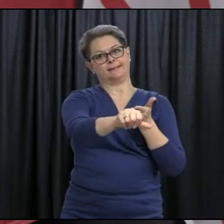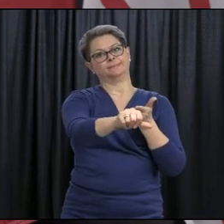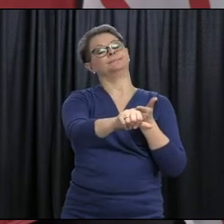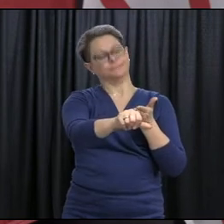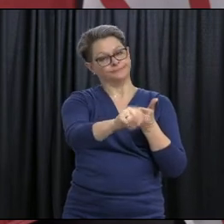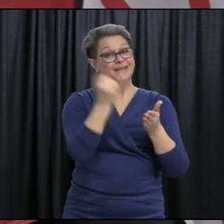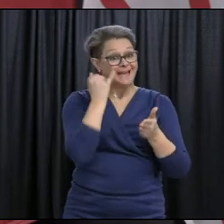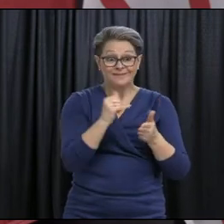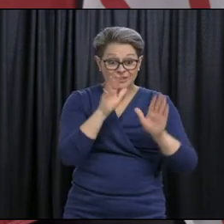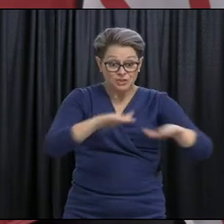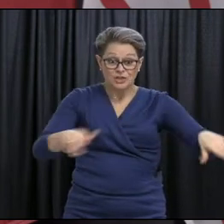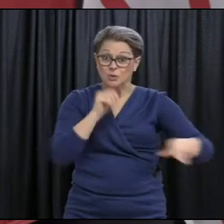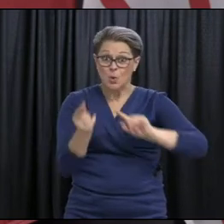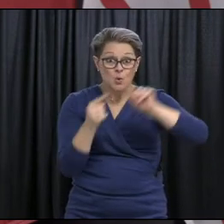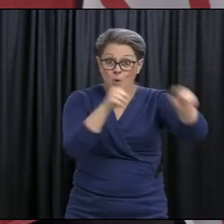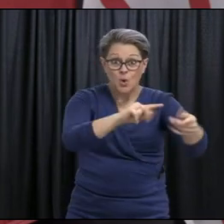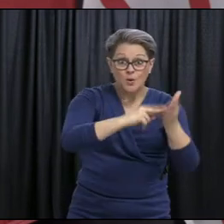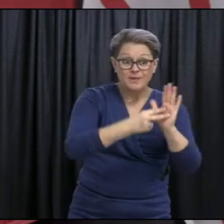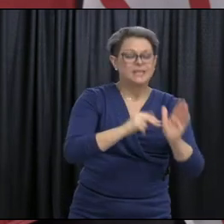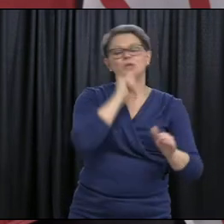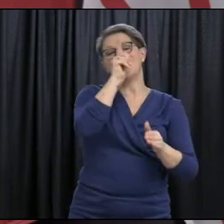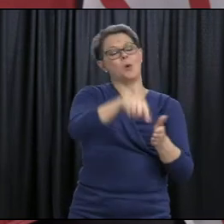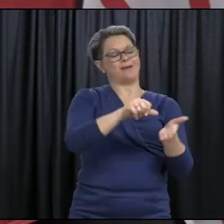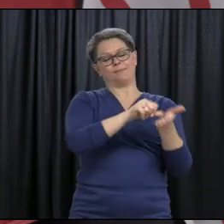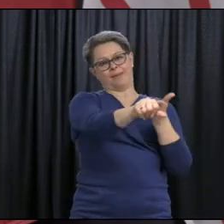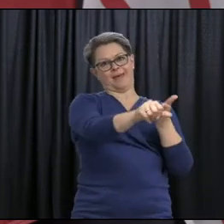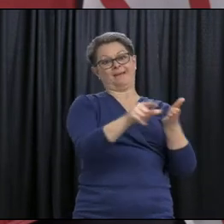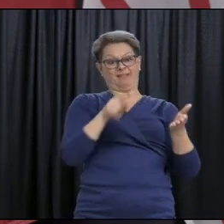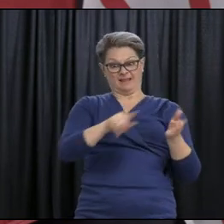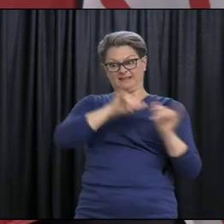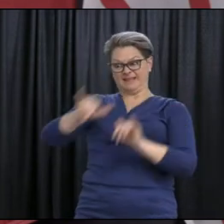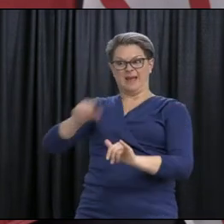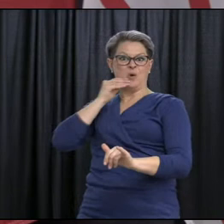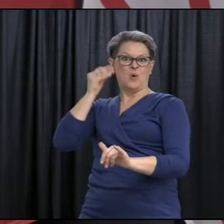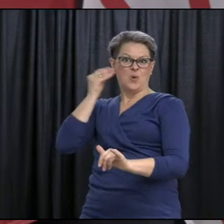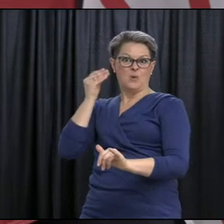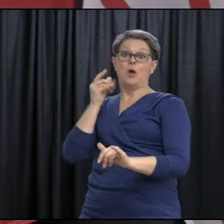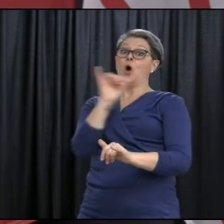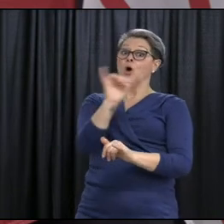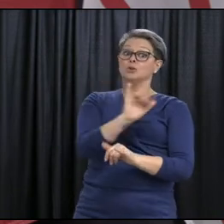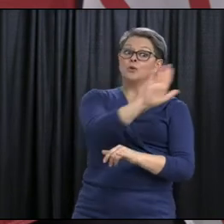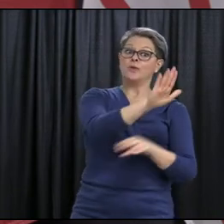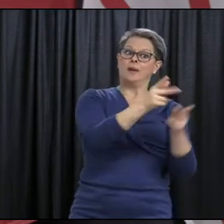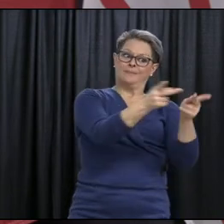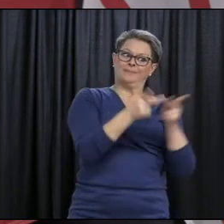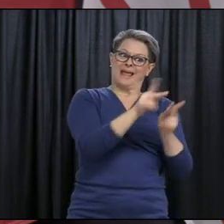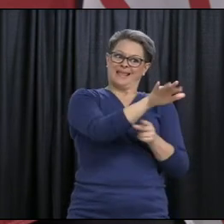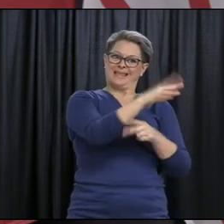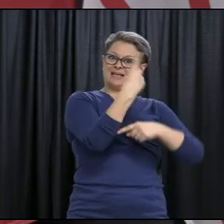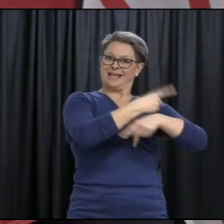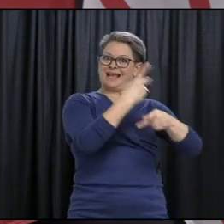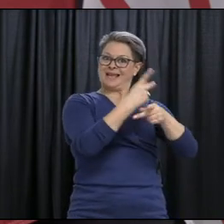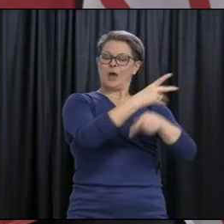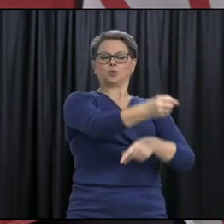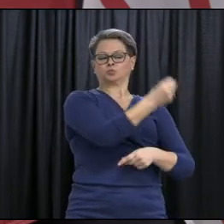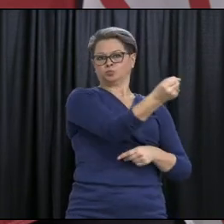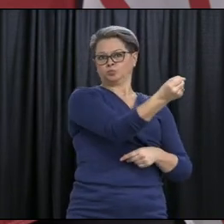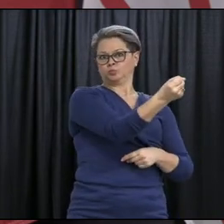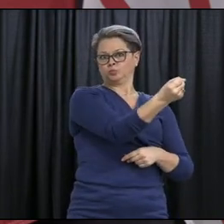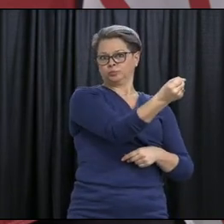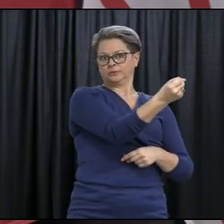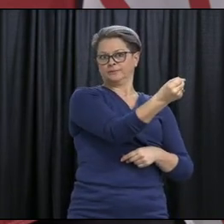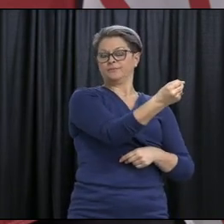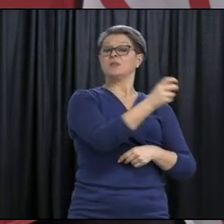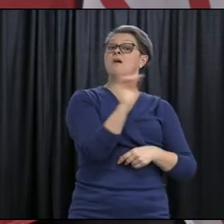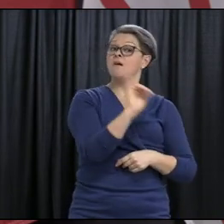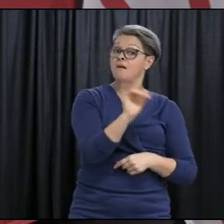not attend. And furthermore, they will not lose their spot. I also want to make it clear that government